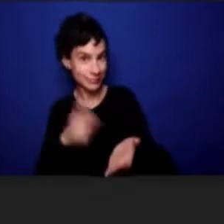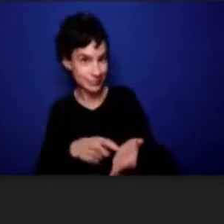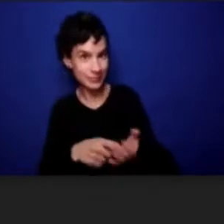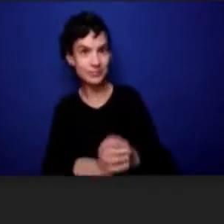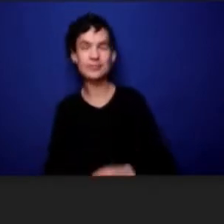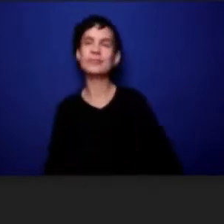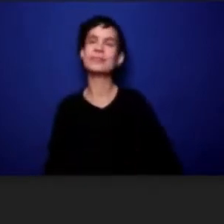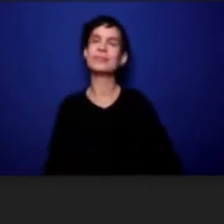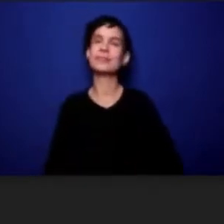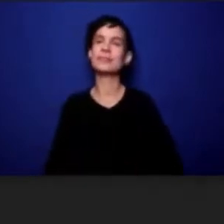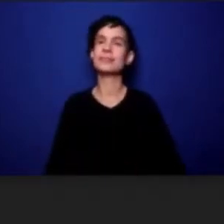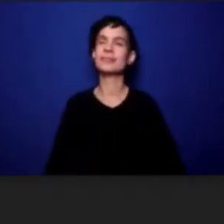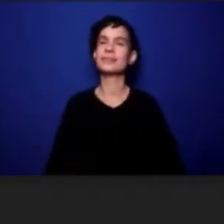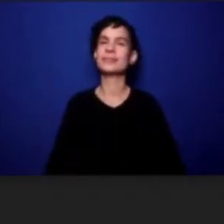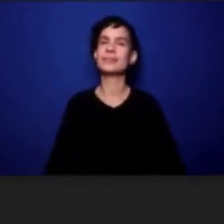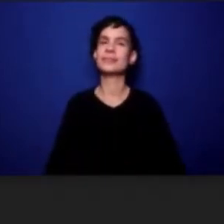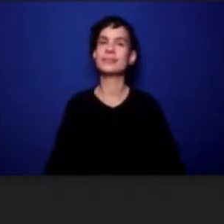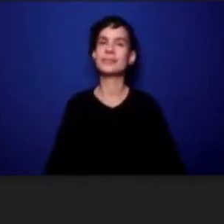Yeah, no,